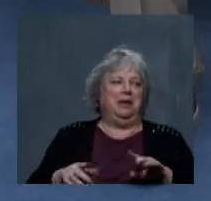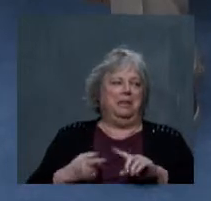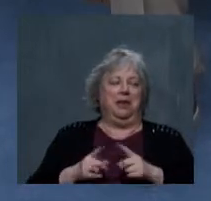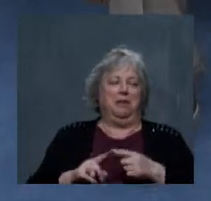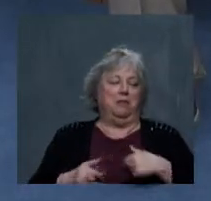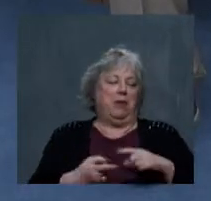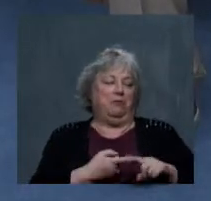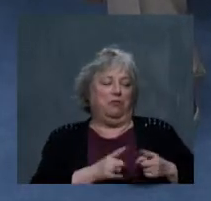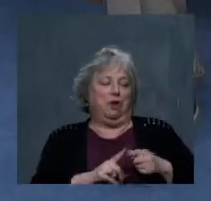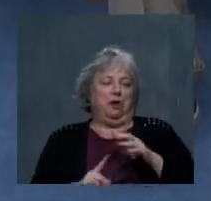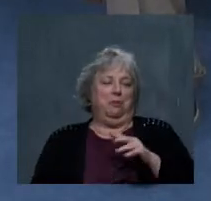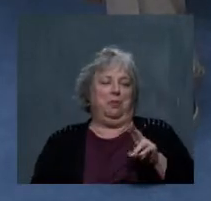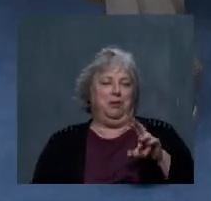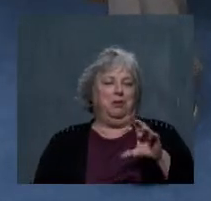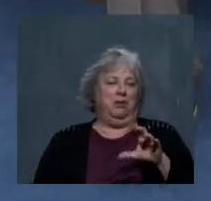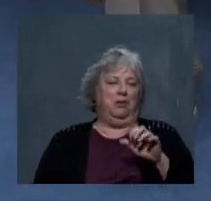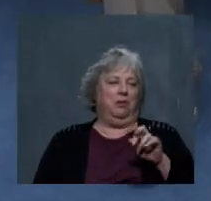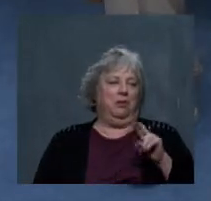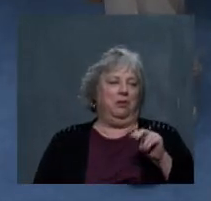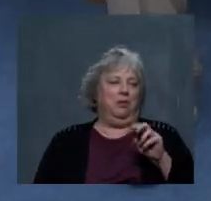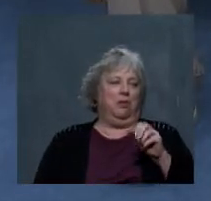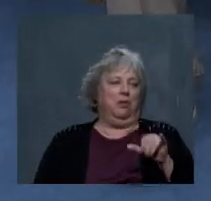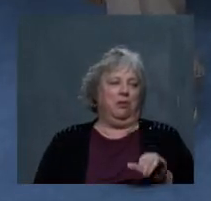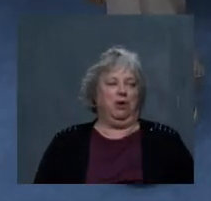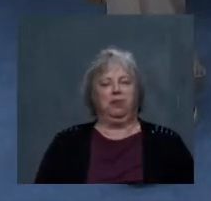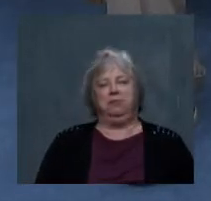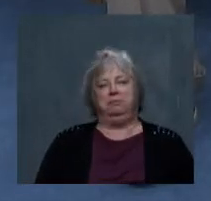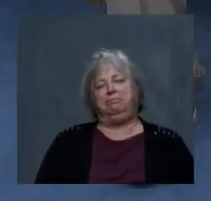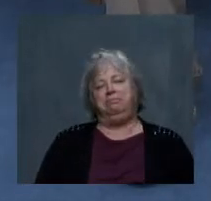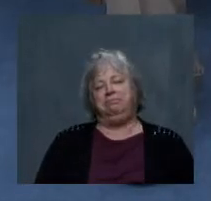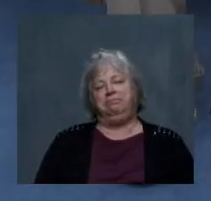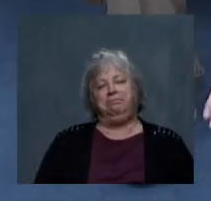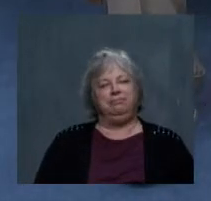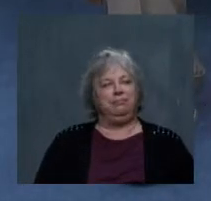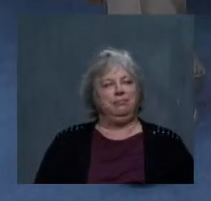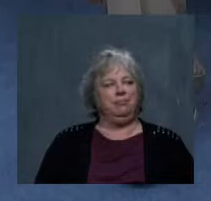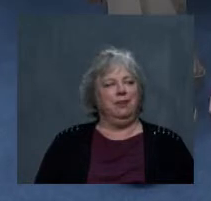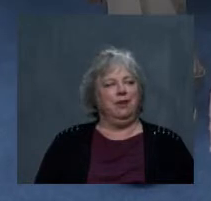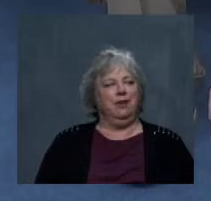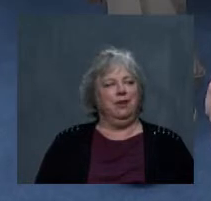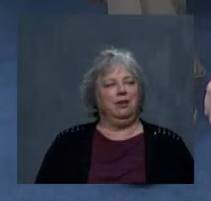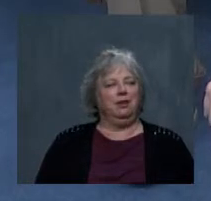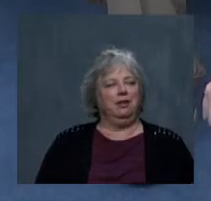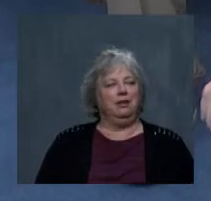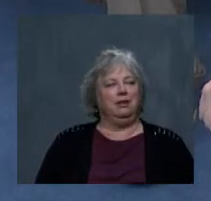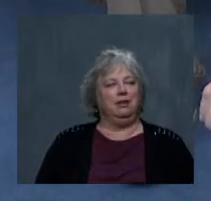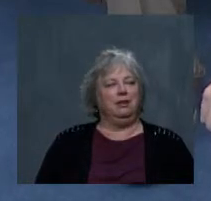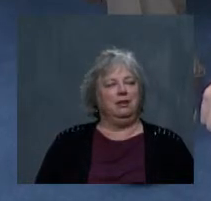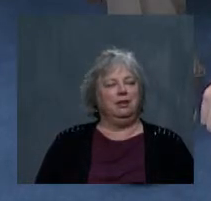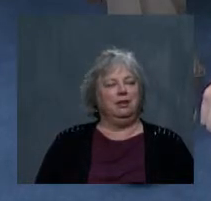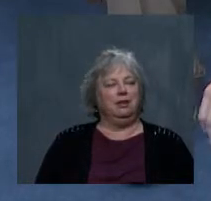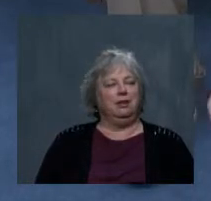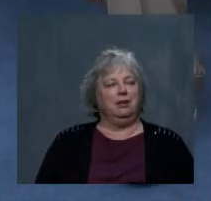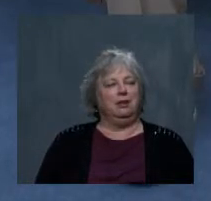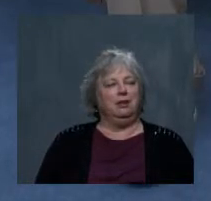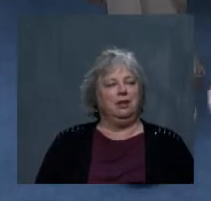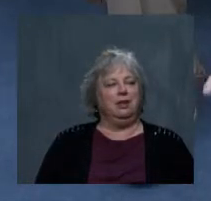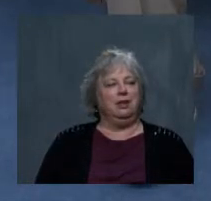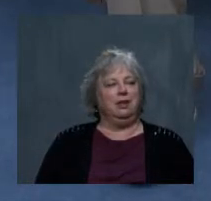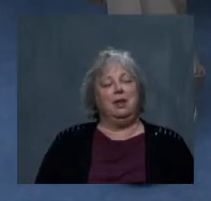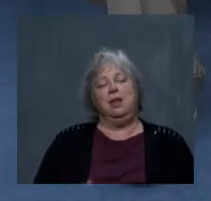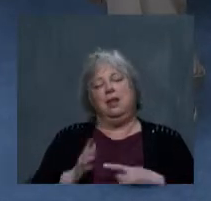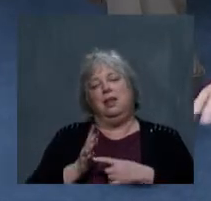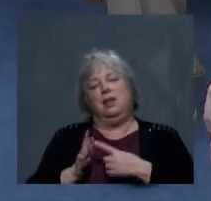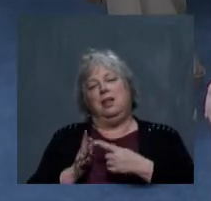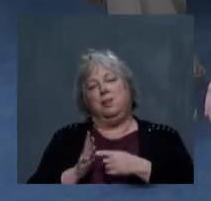Carney. Rather than engage in the usual rhetorical side trips that I sometimes